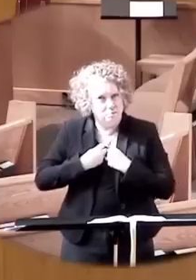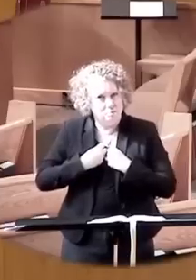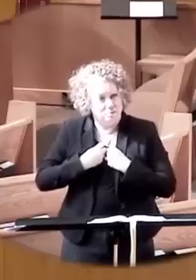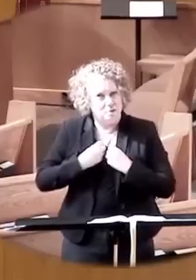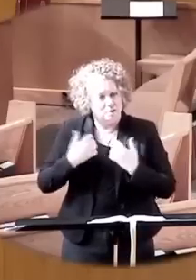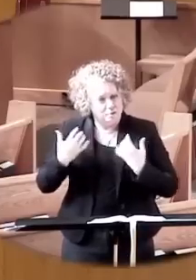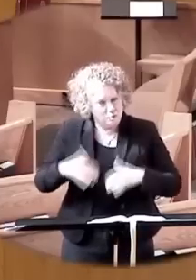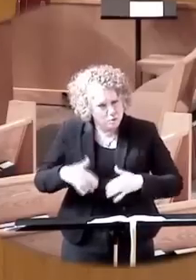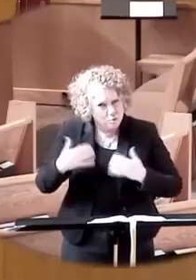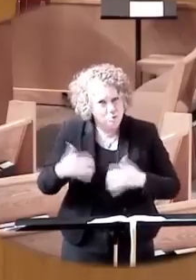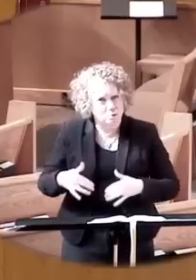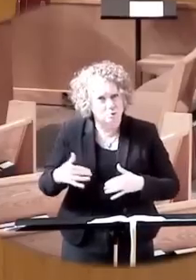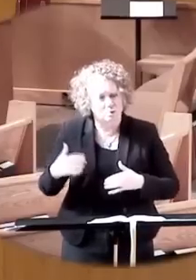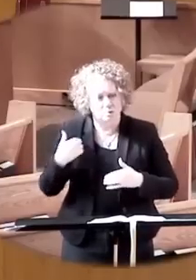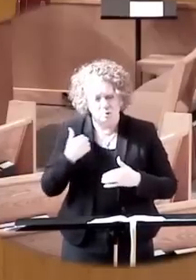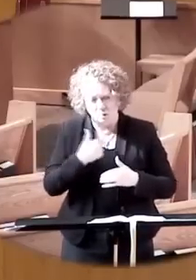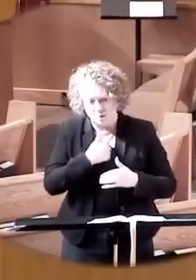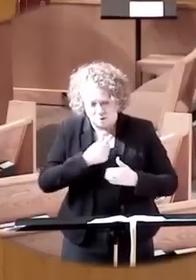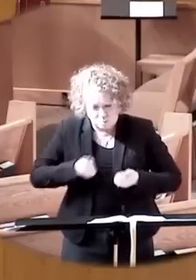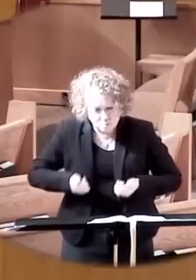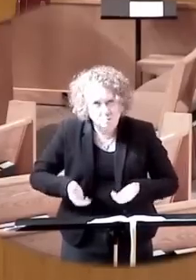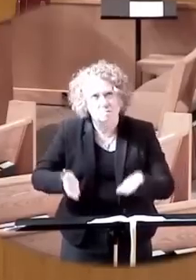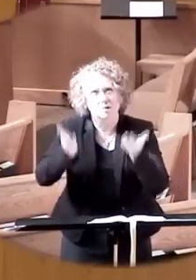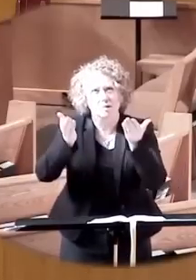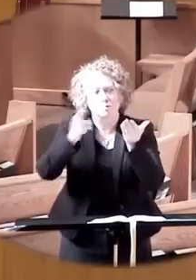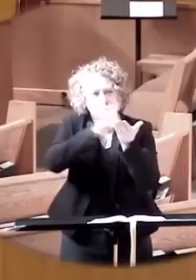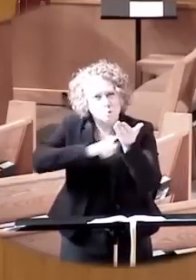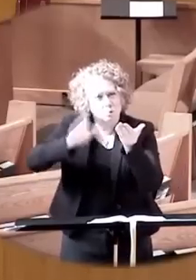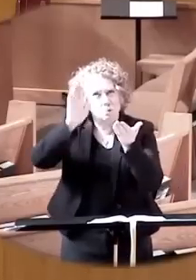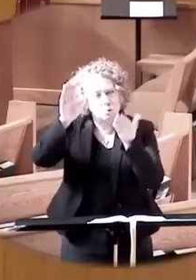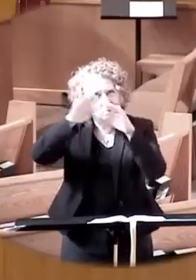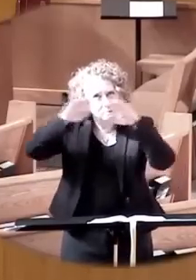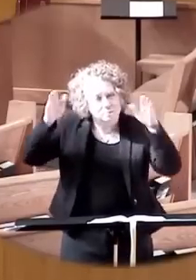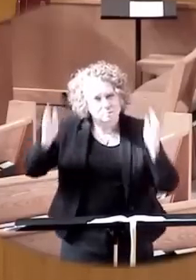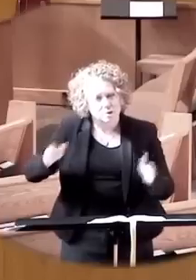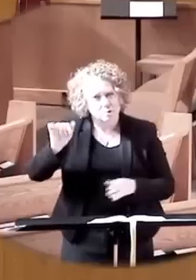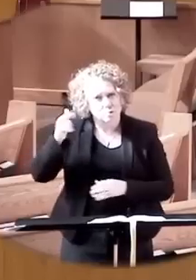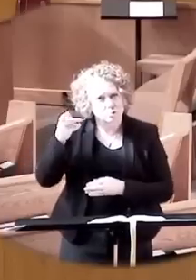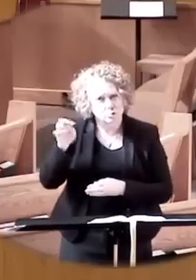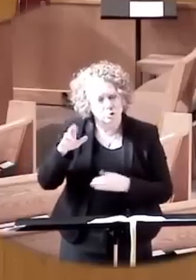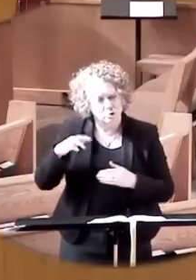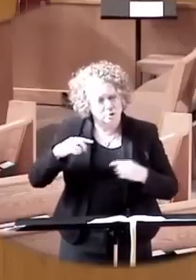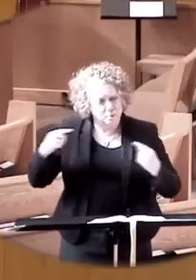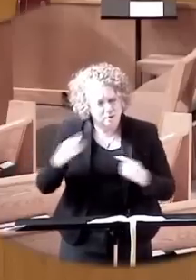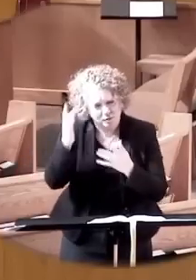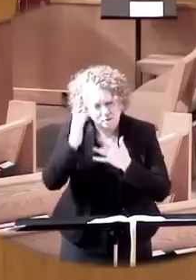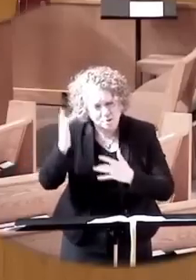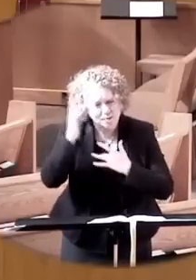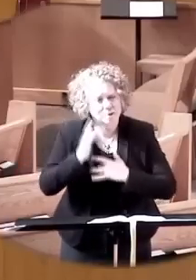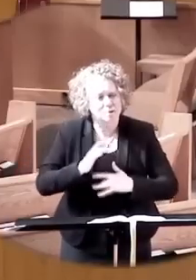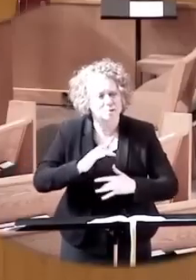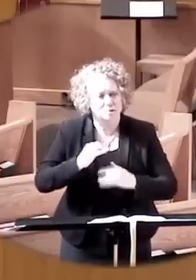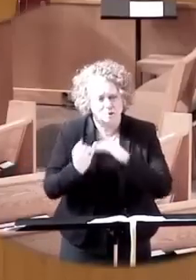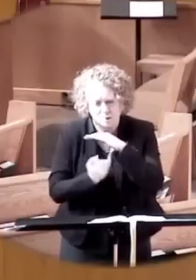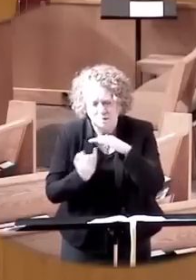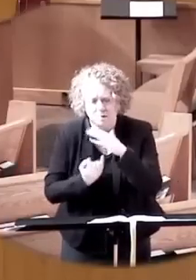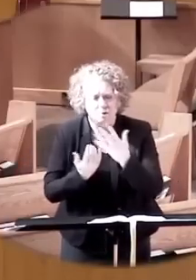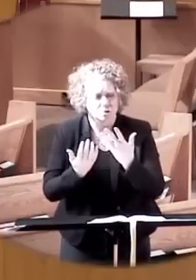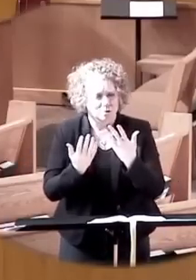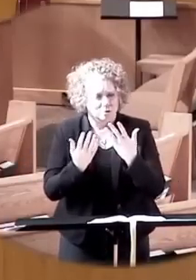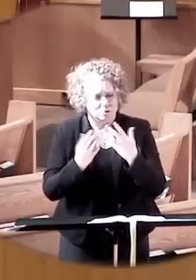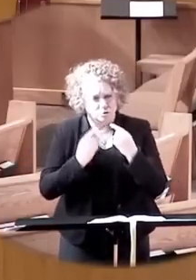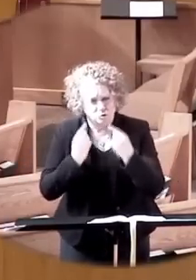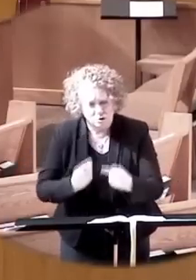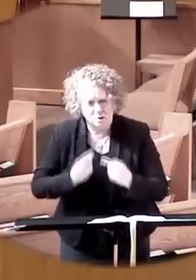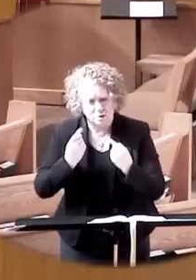Lord, the pain of disease, the pain of isolation, the pain of struggling for jobs and our economy,